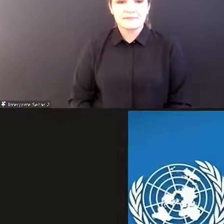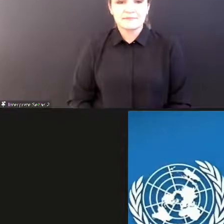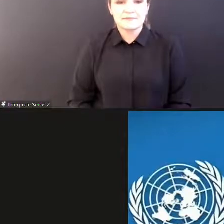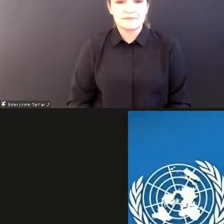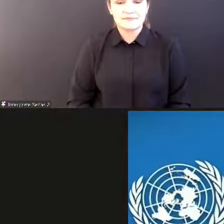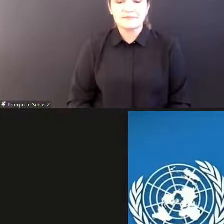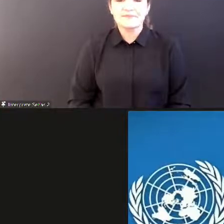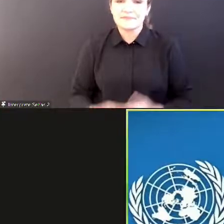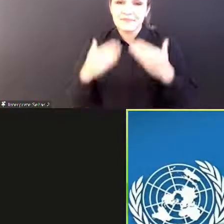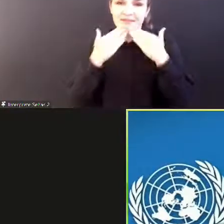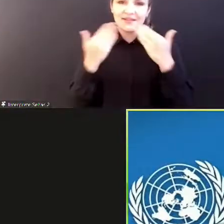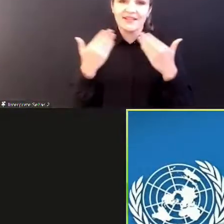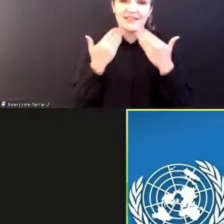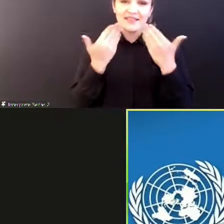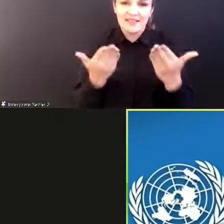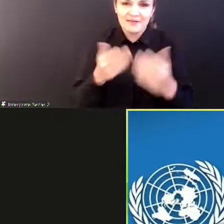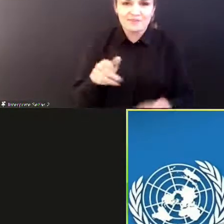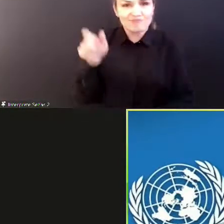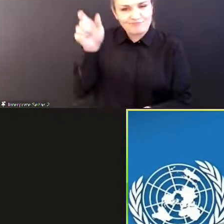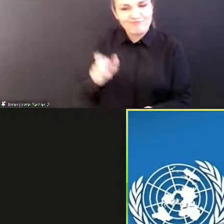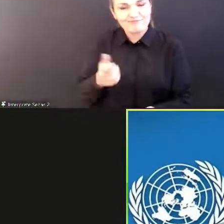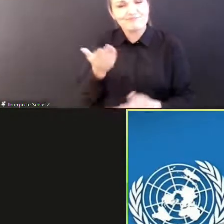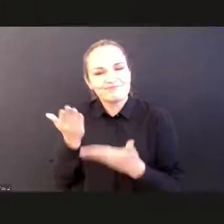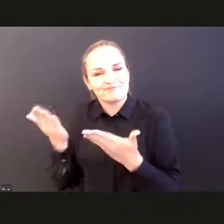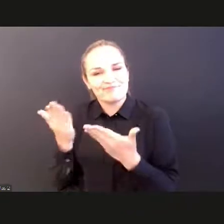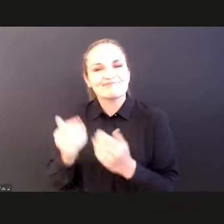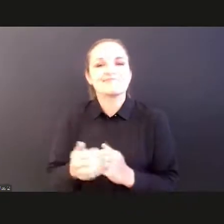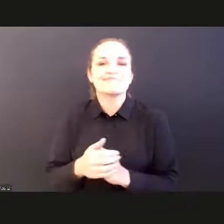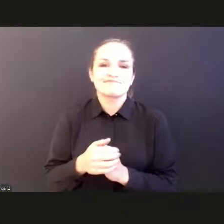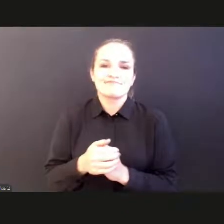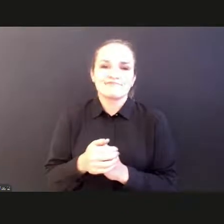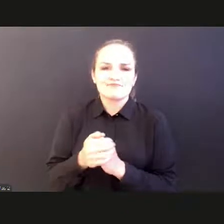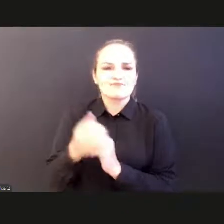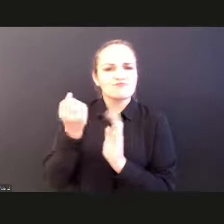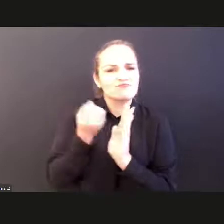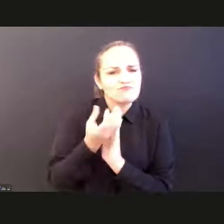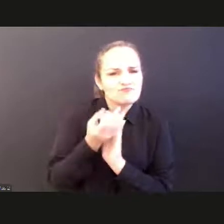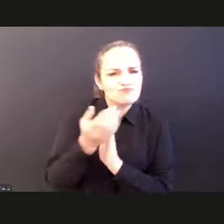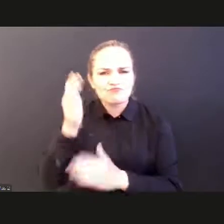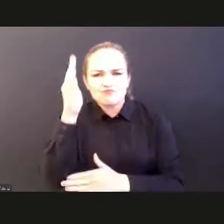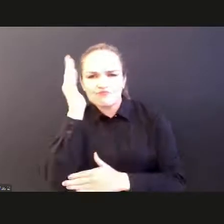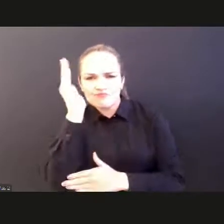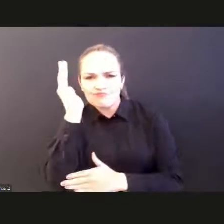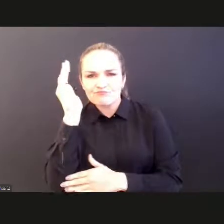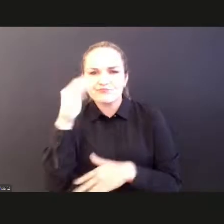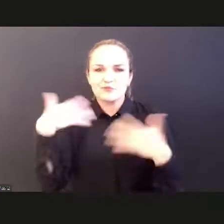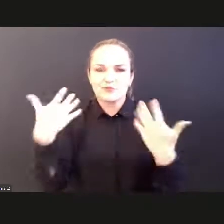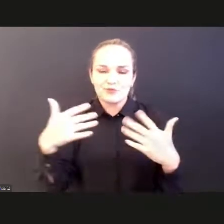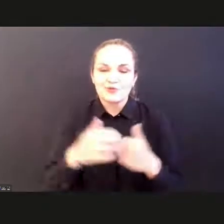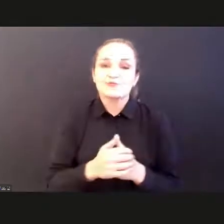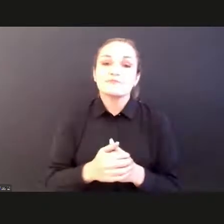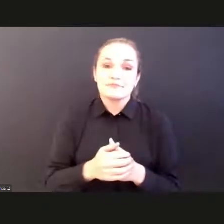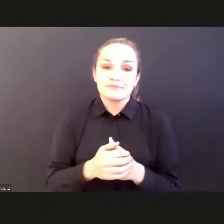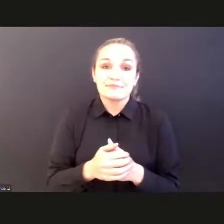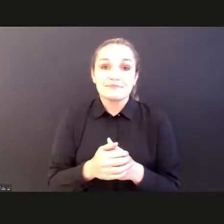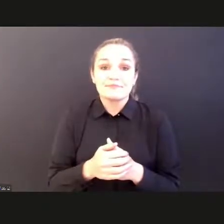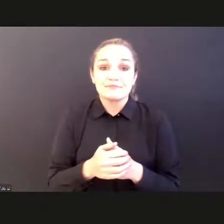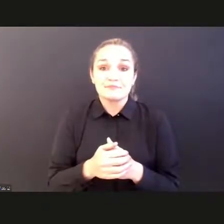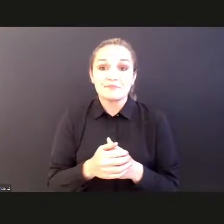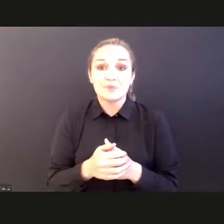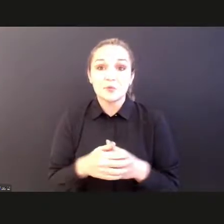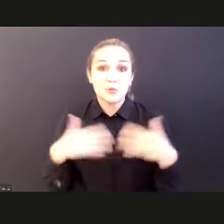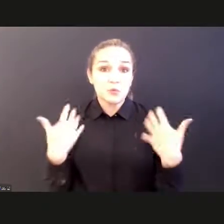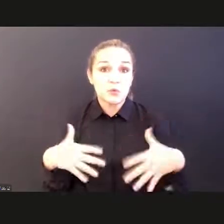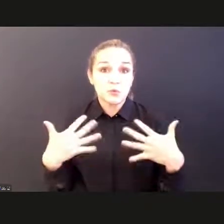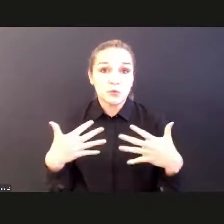Thank you very much, Winfried, for these remarks. And indeed, this is a very timely session in a sense that these